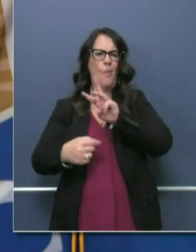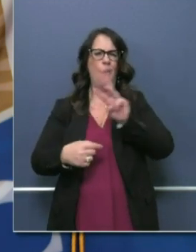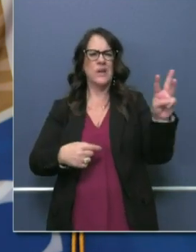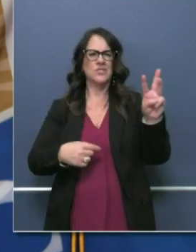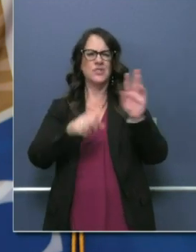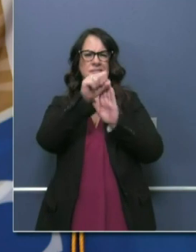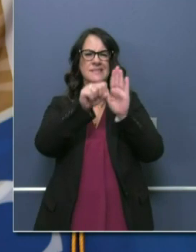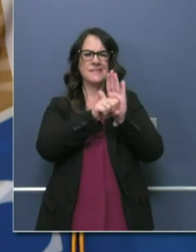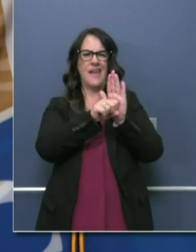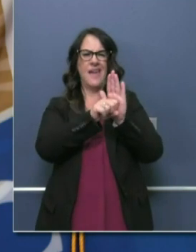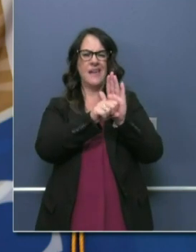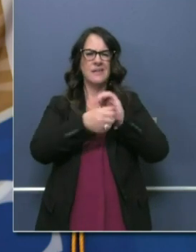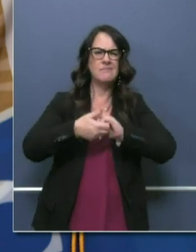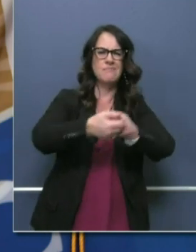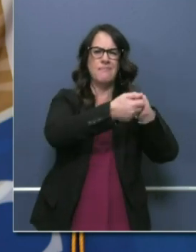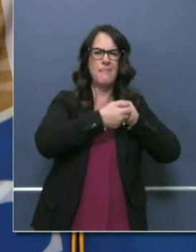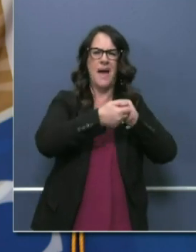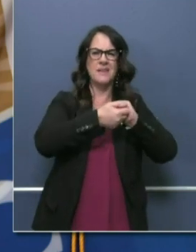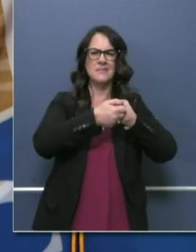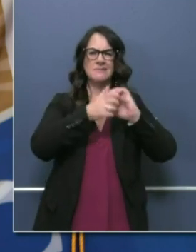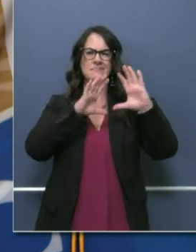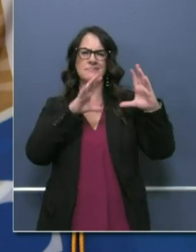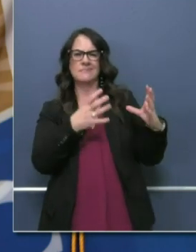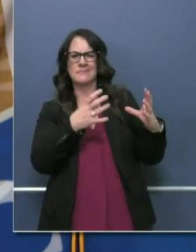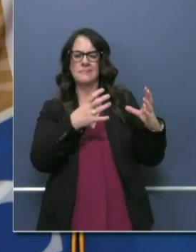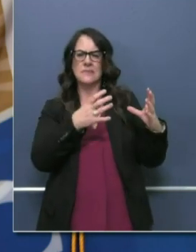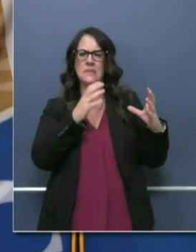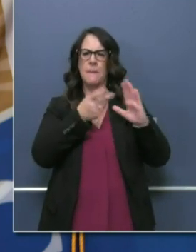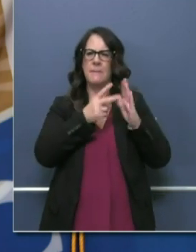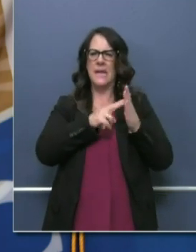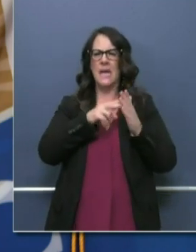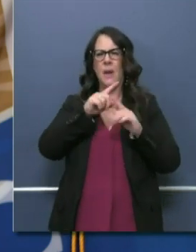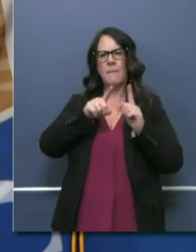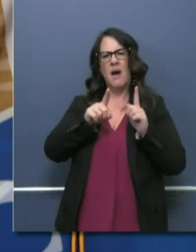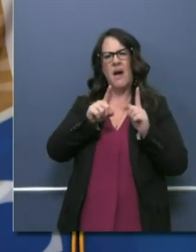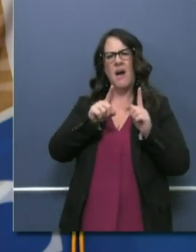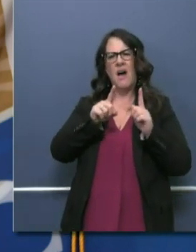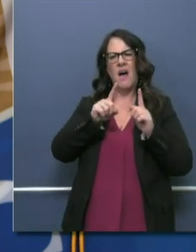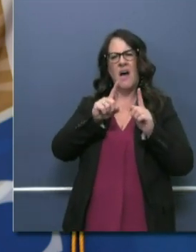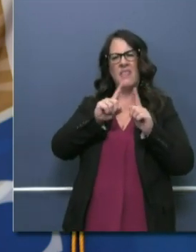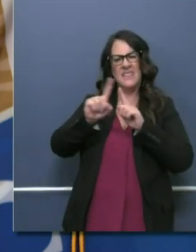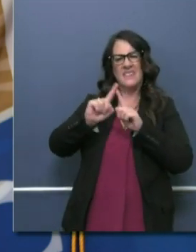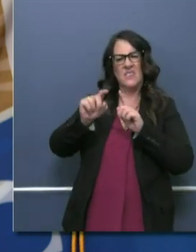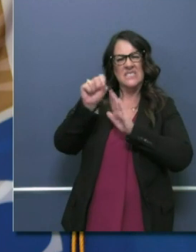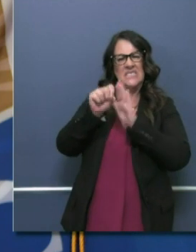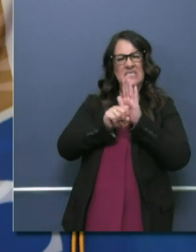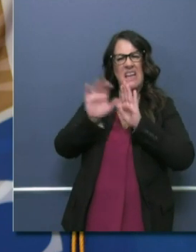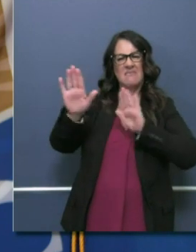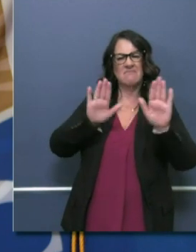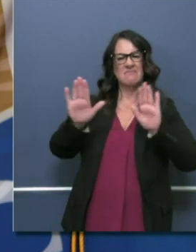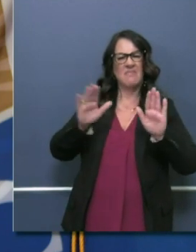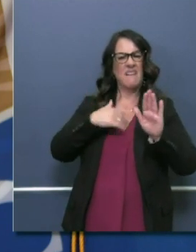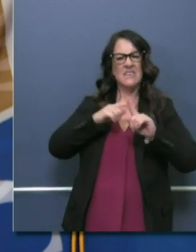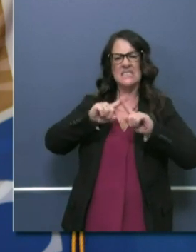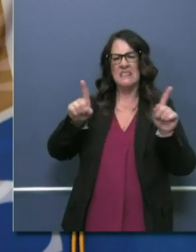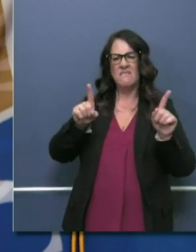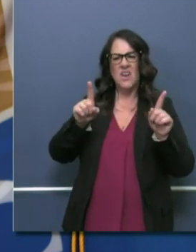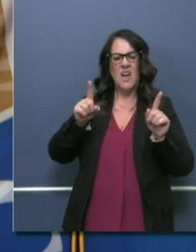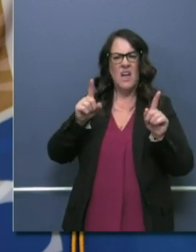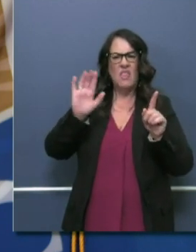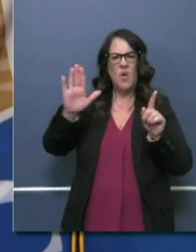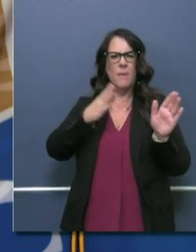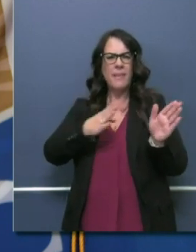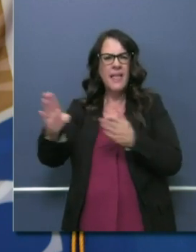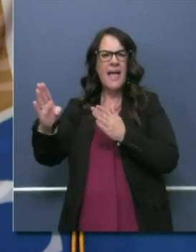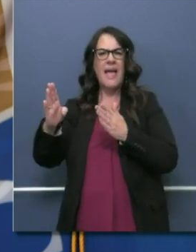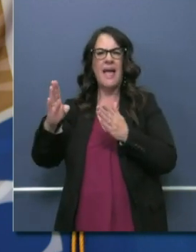of the states are moving at different timelines, so I'm curious, what specifically are you working on with those other states, and can you give us a